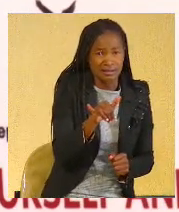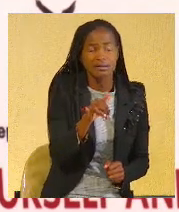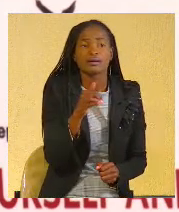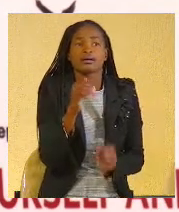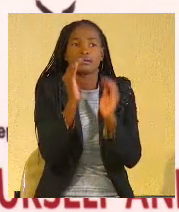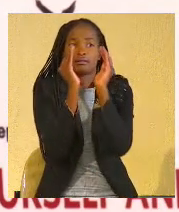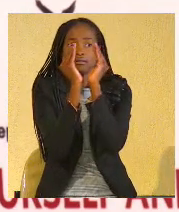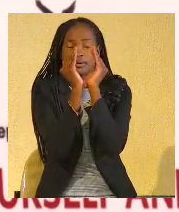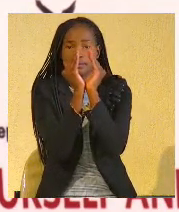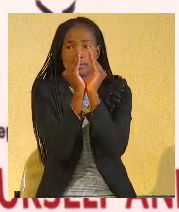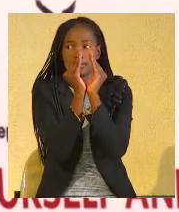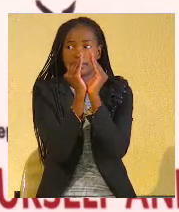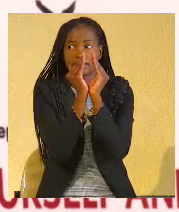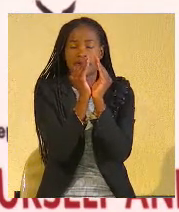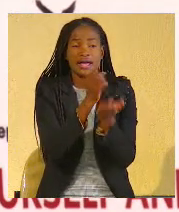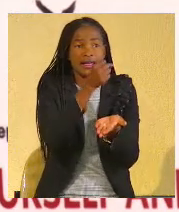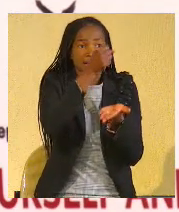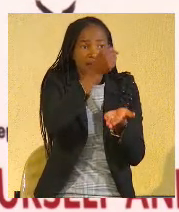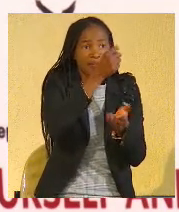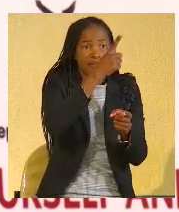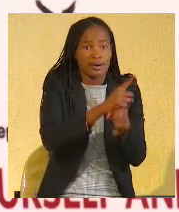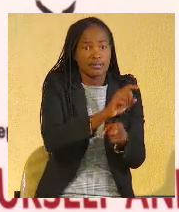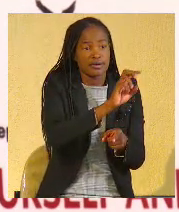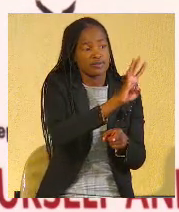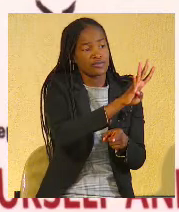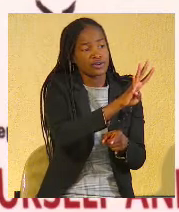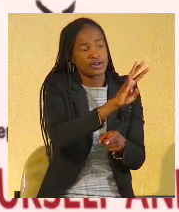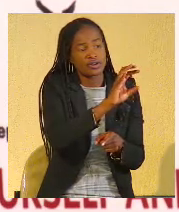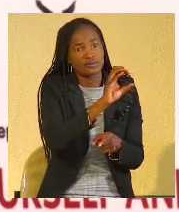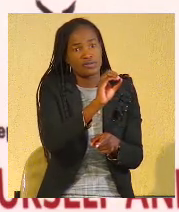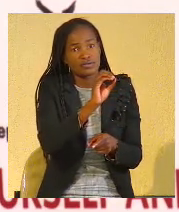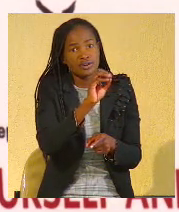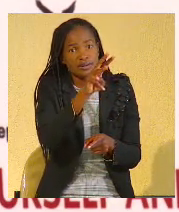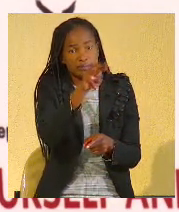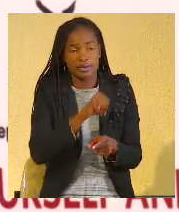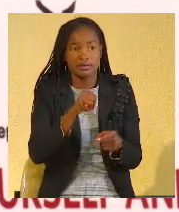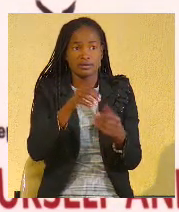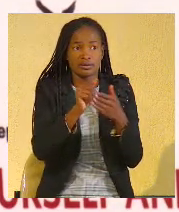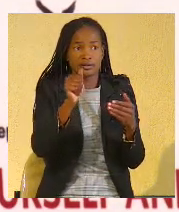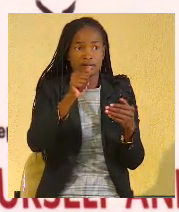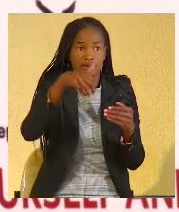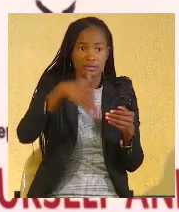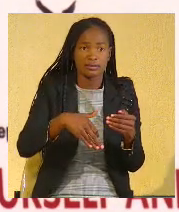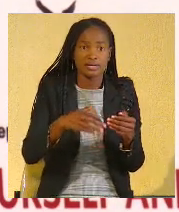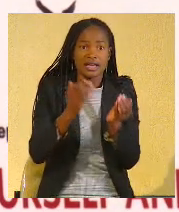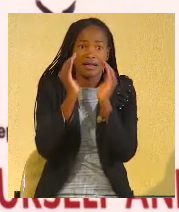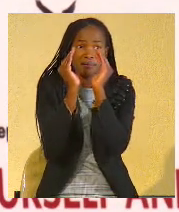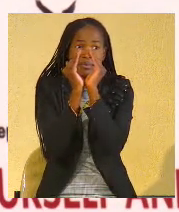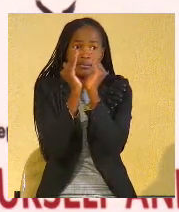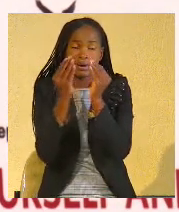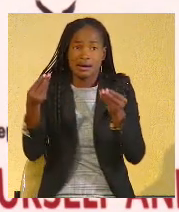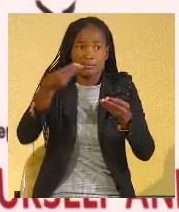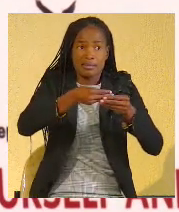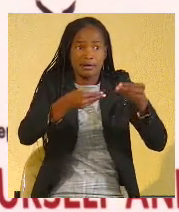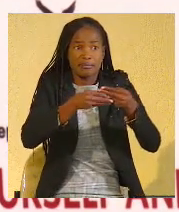with the government funding it to the tune of 400 million Namibia dollars and Social Security Commission